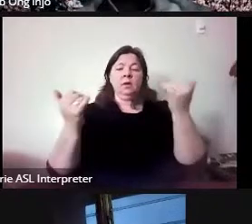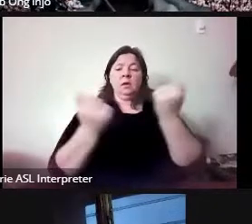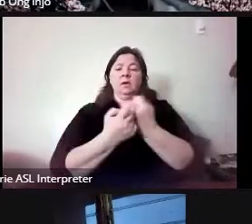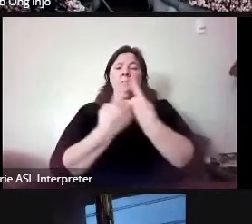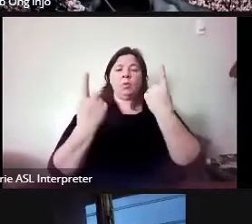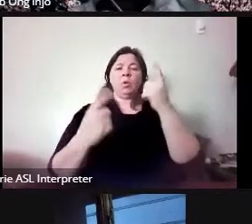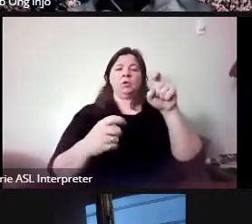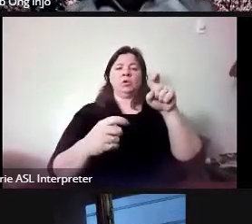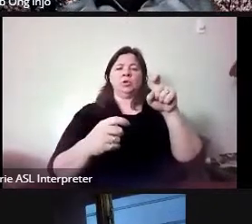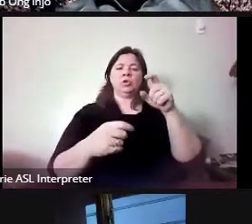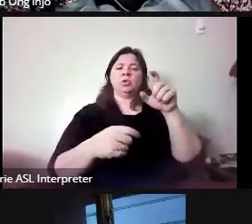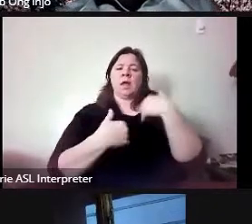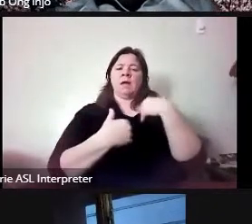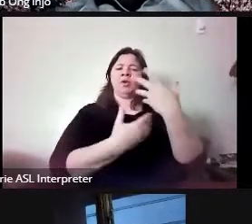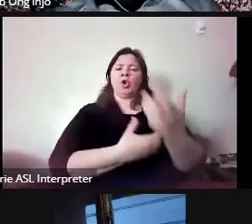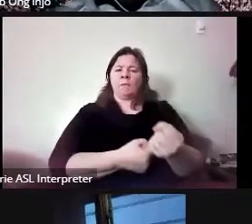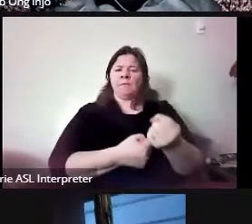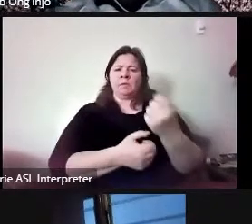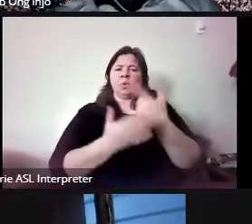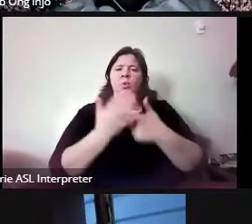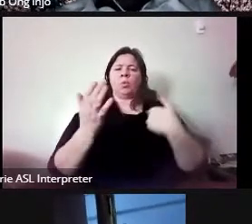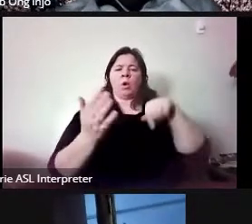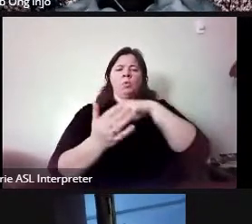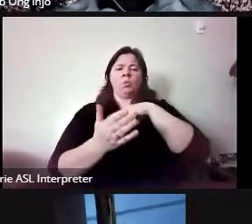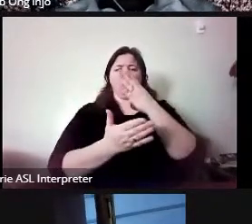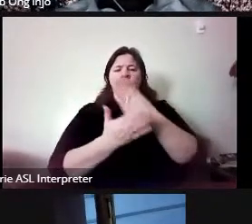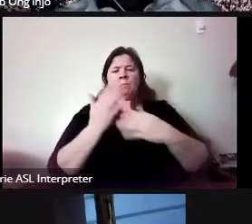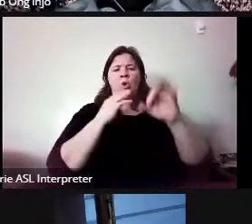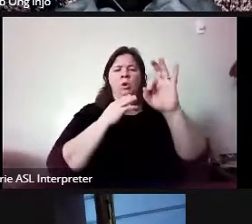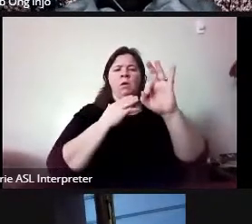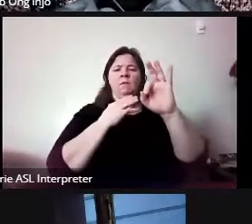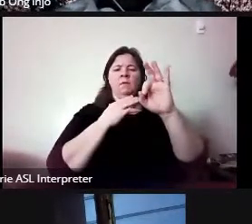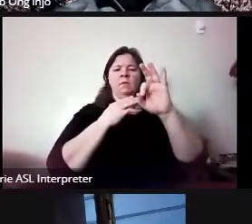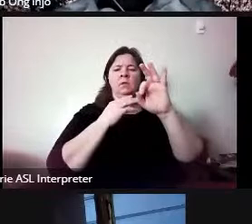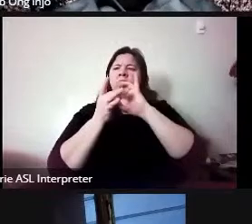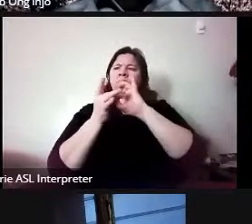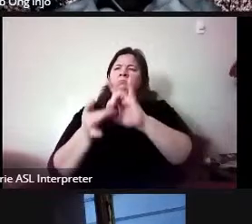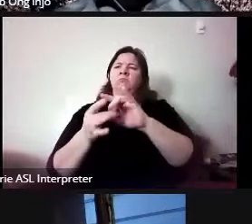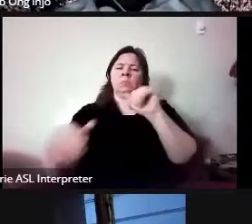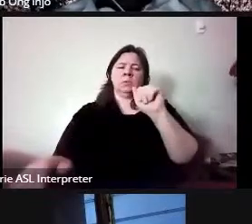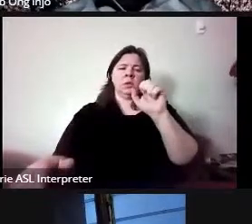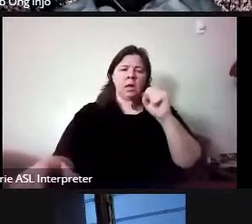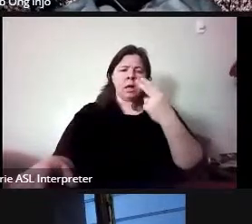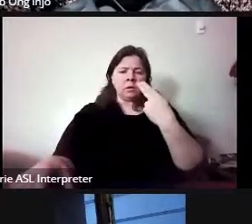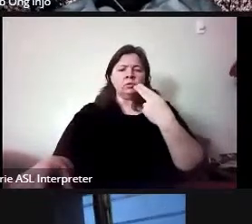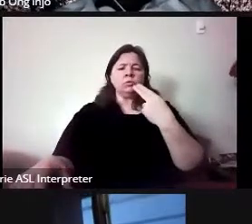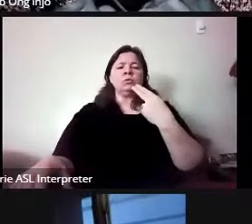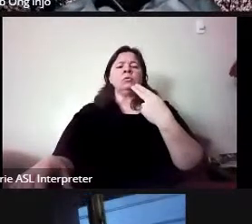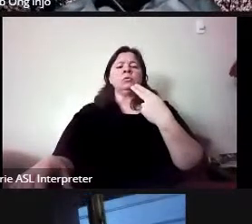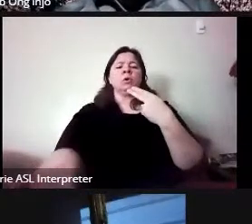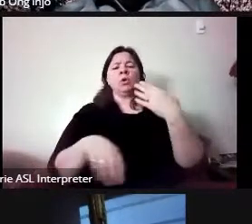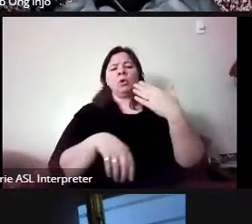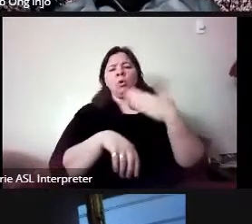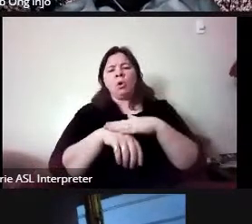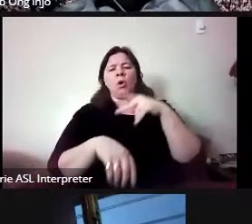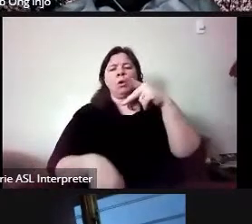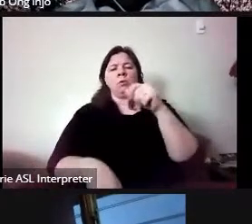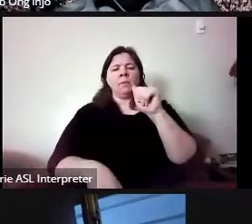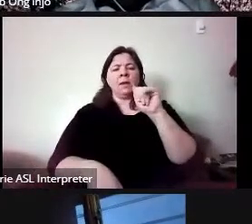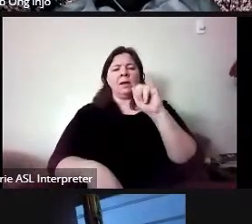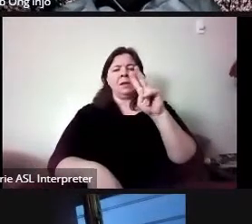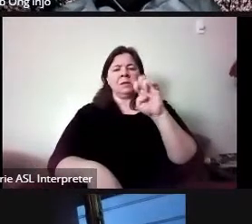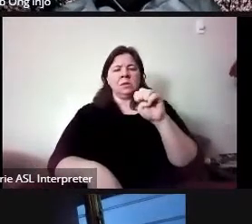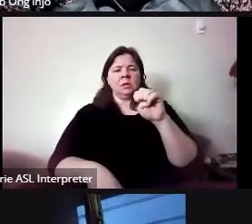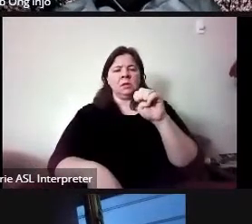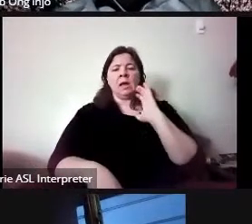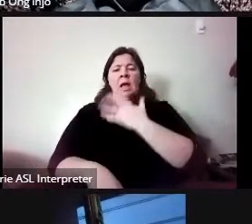everybody should be confident of what we are part of in terms of ASH, in terms of Onpassive, in terms of